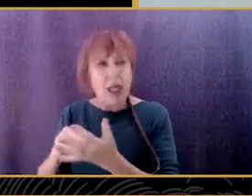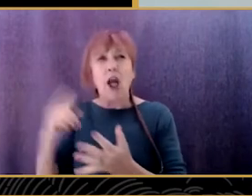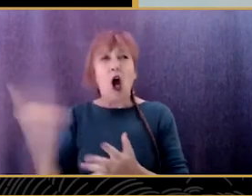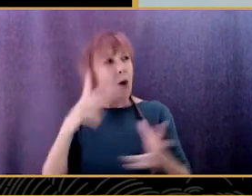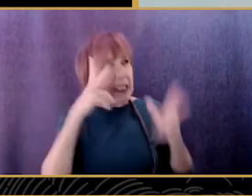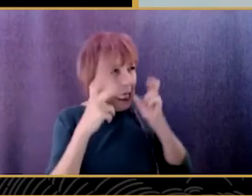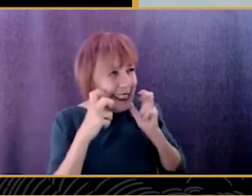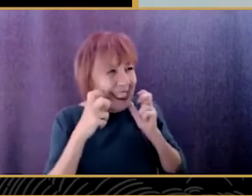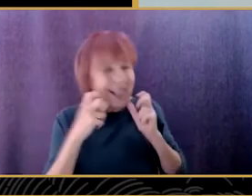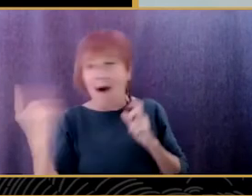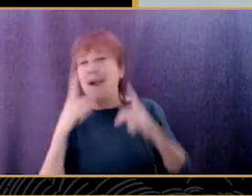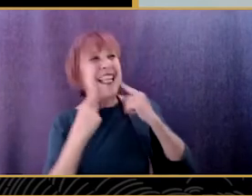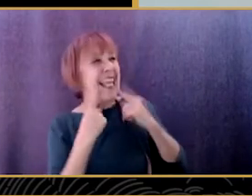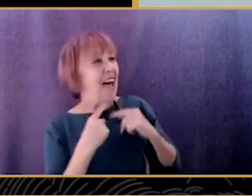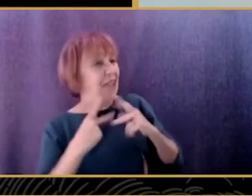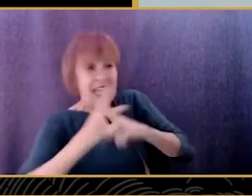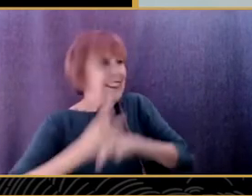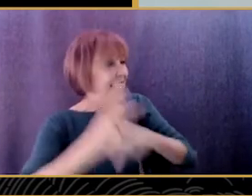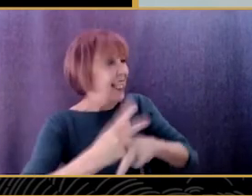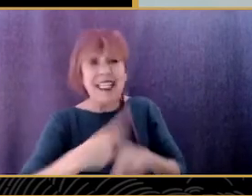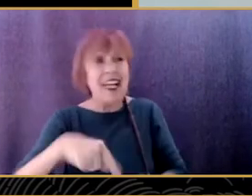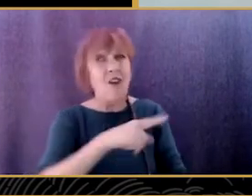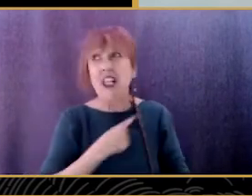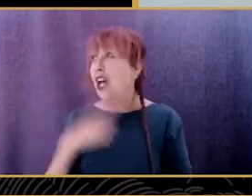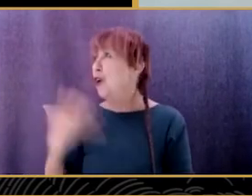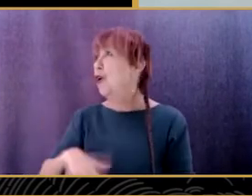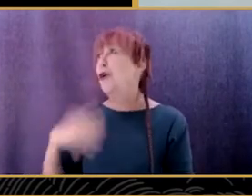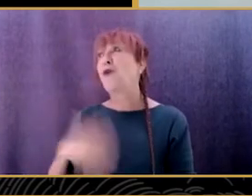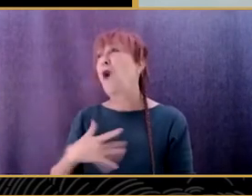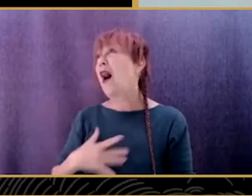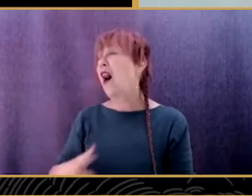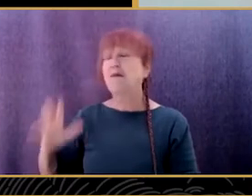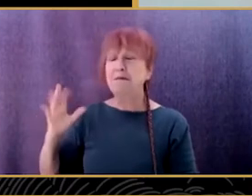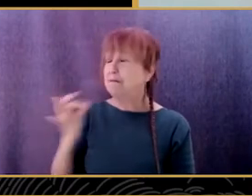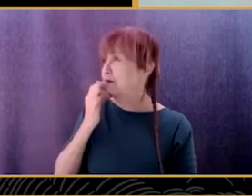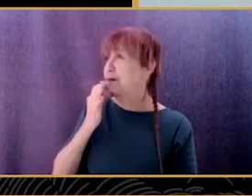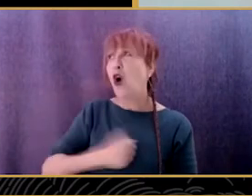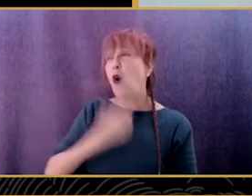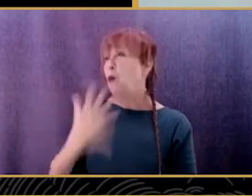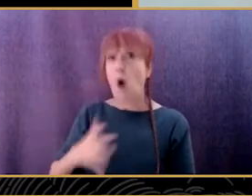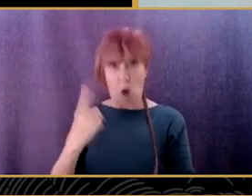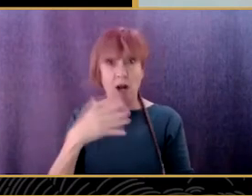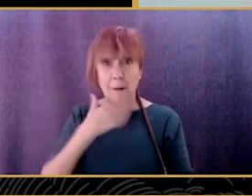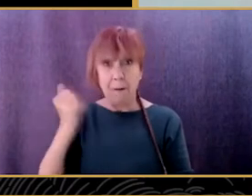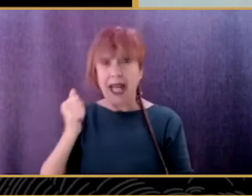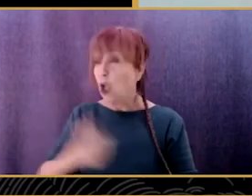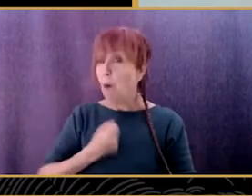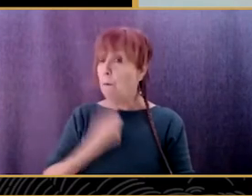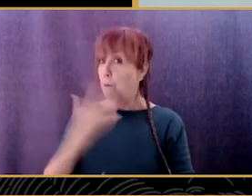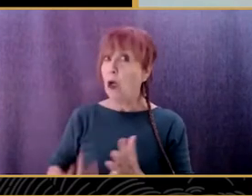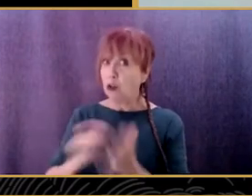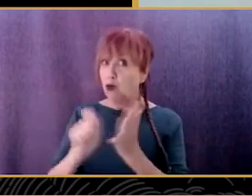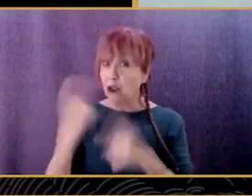learning, always listening, always laughing, always taking care of us And wow, a master poet One of the best poets we have